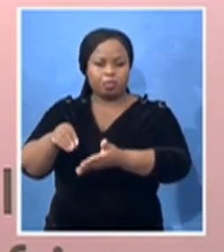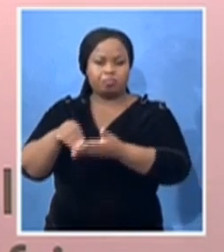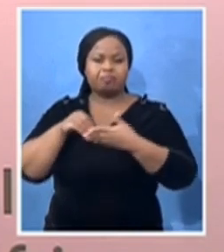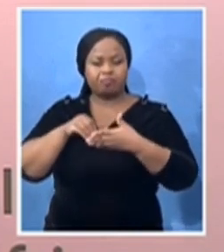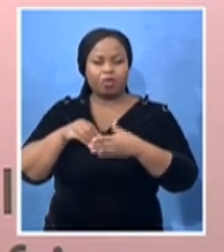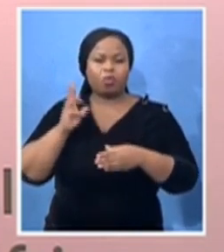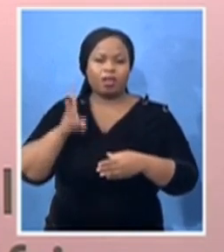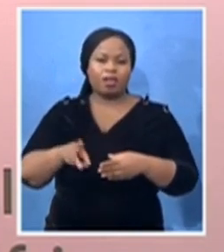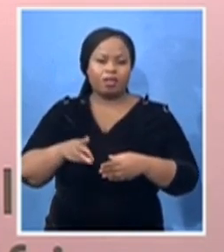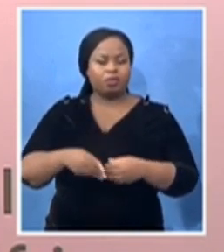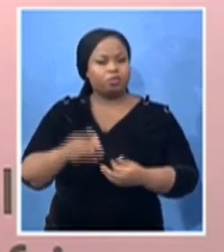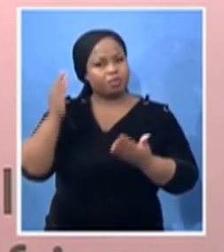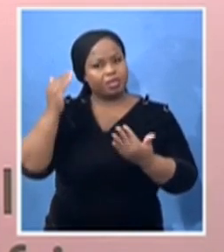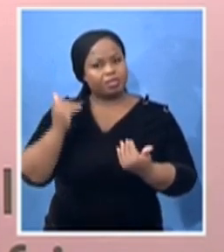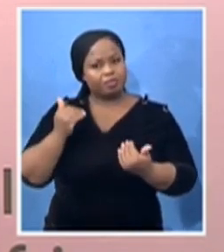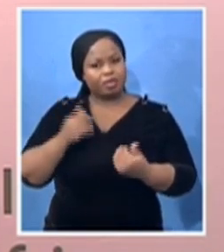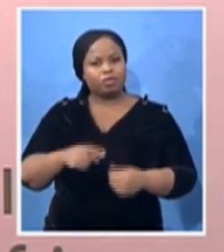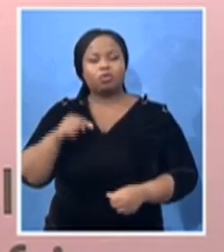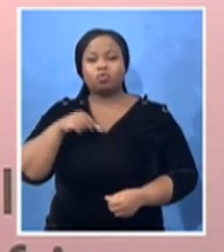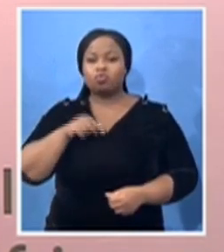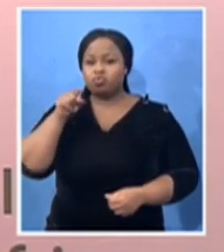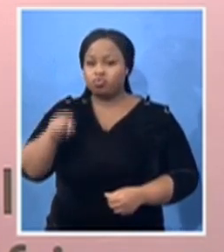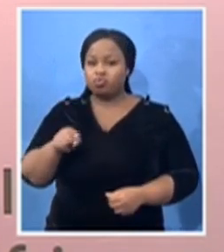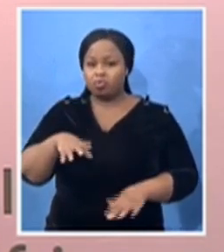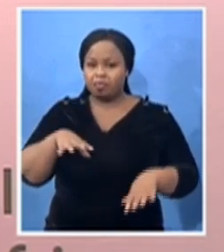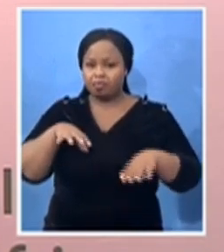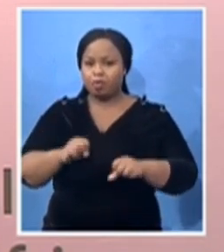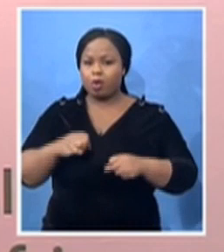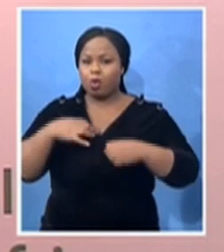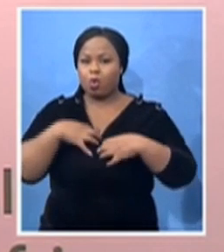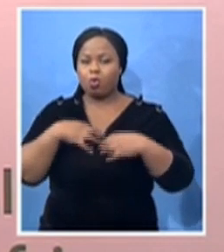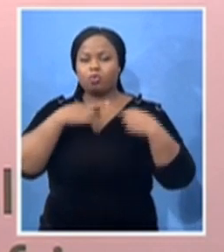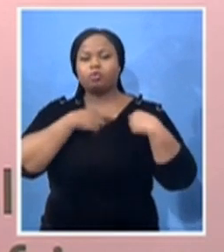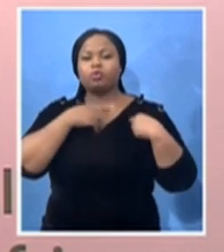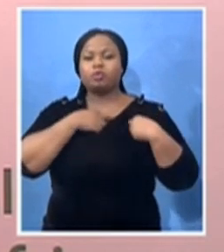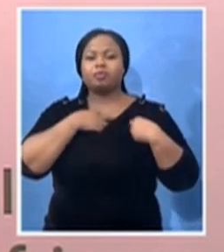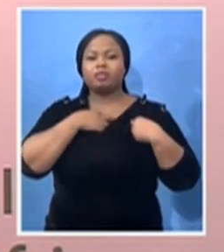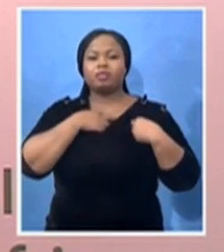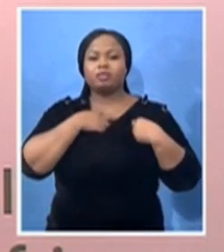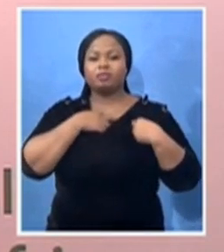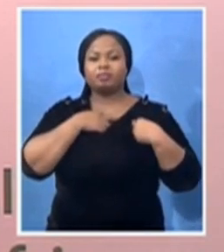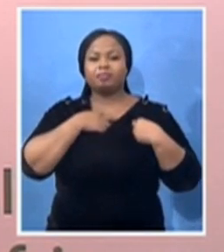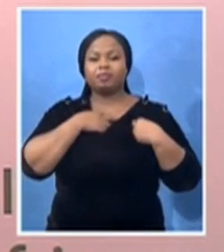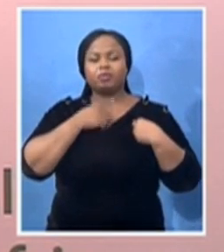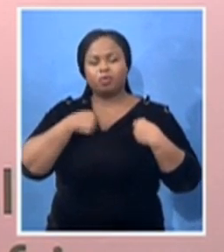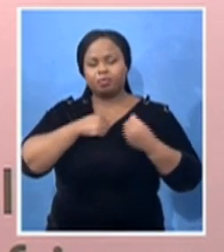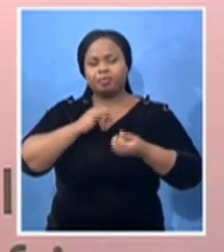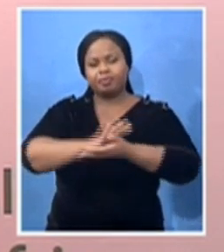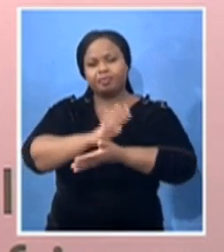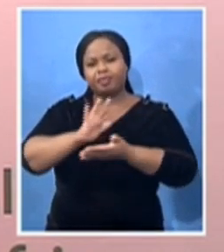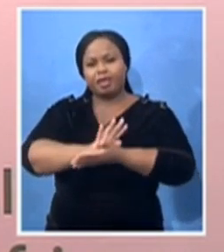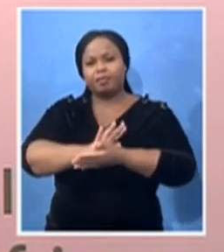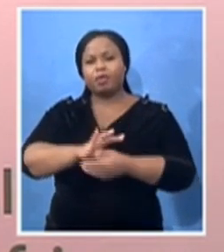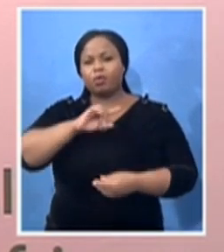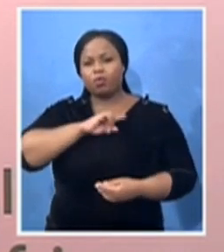undertaking, and I'm rather pleased that you have made it your own direct,